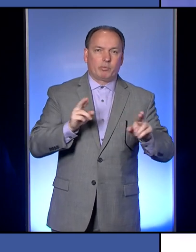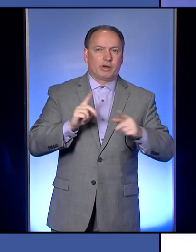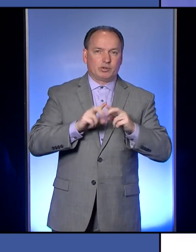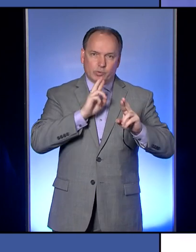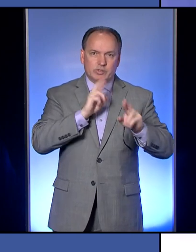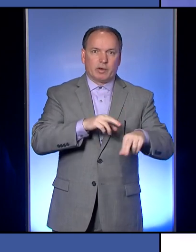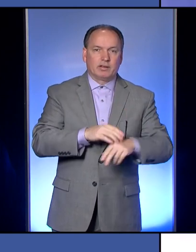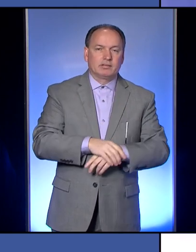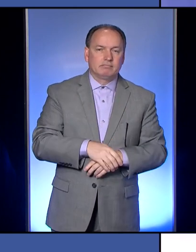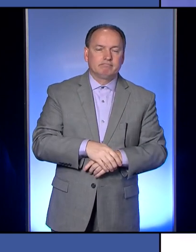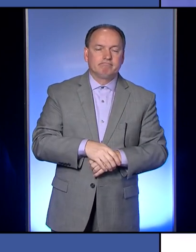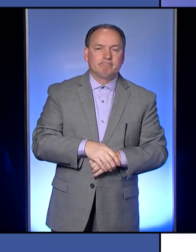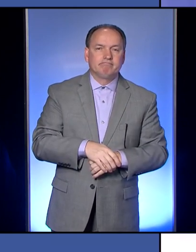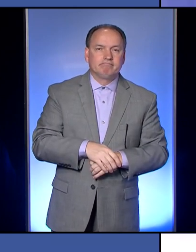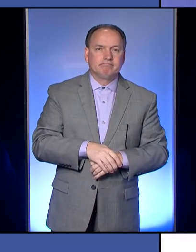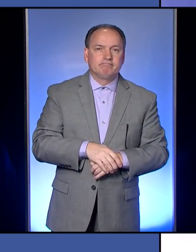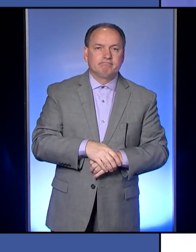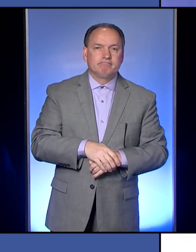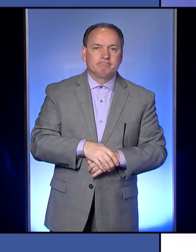respond.